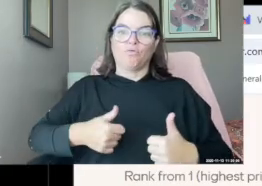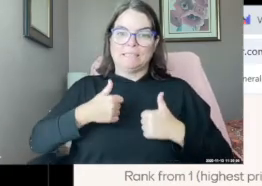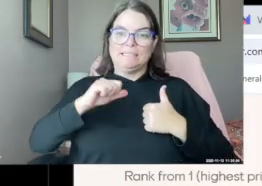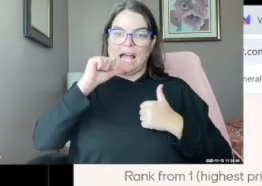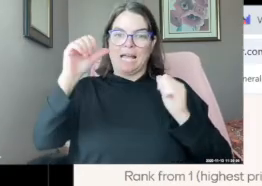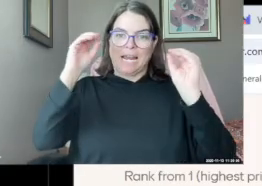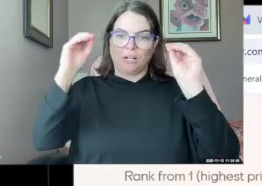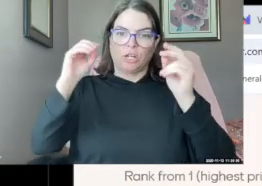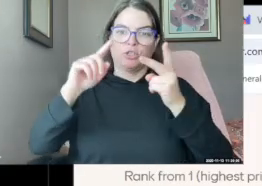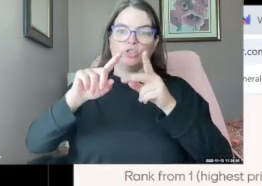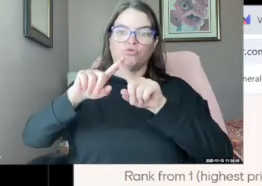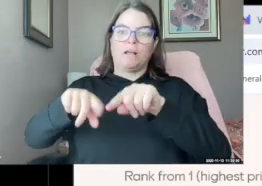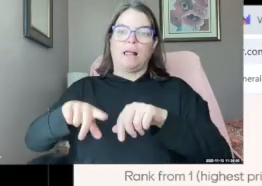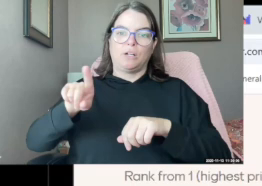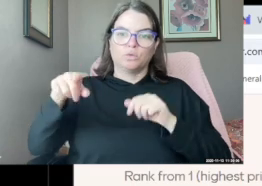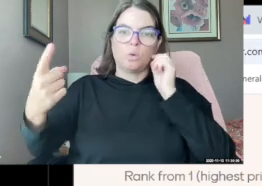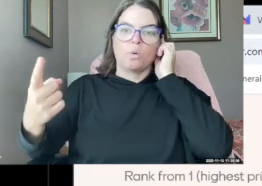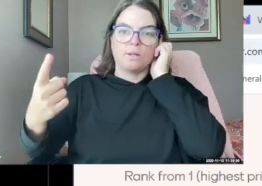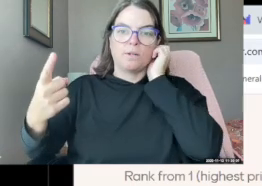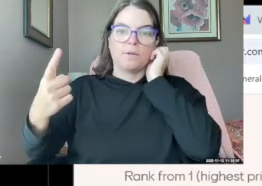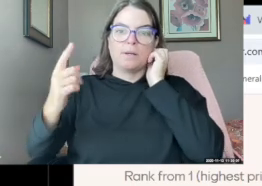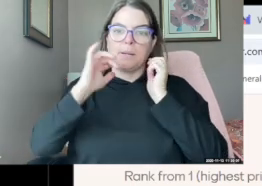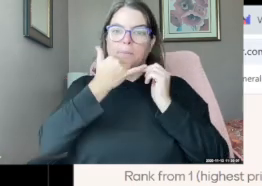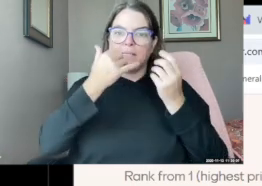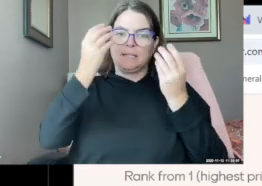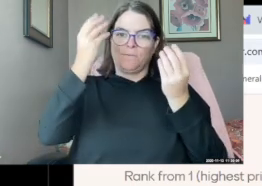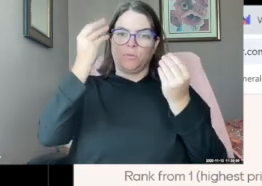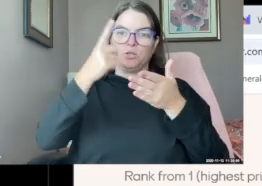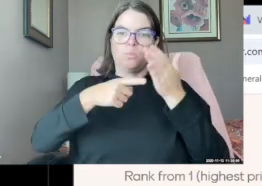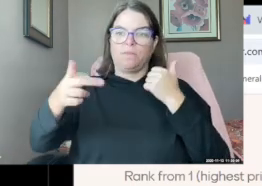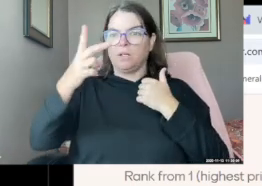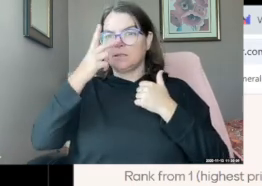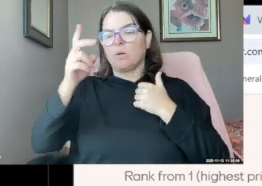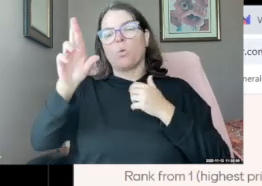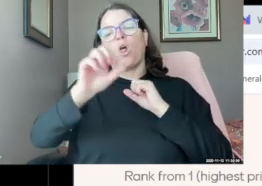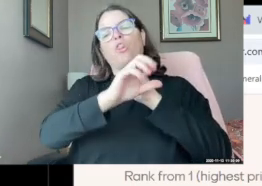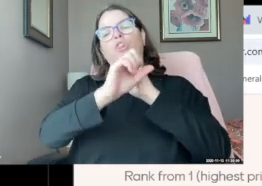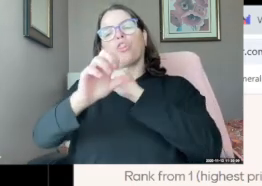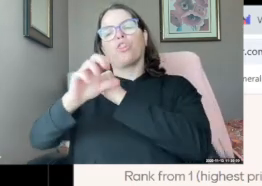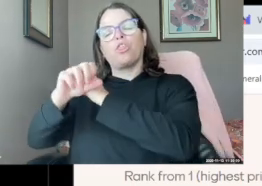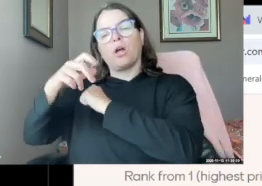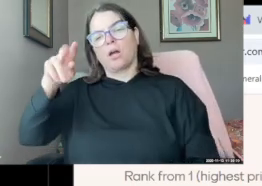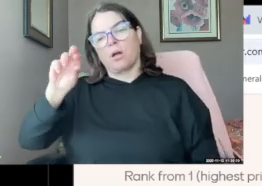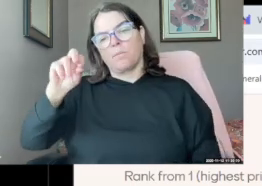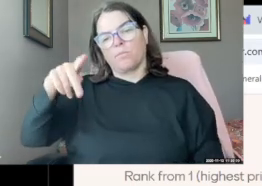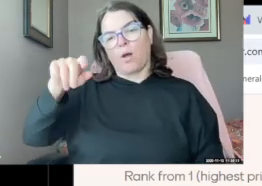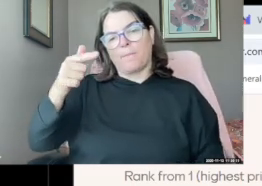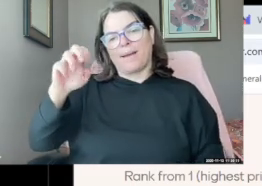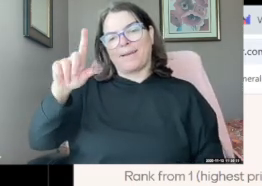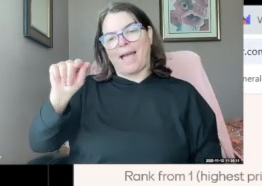Because again, you're not going to be able to get anywhere if these residents are uneducated and are relying solely off